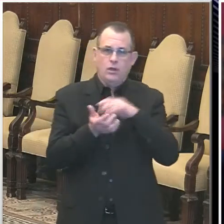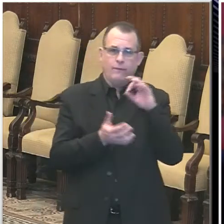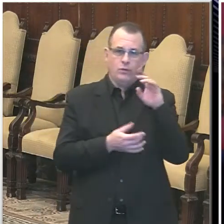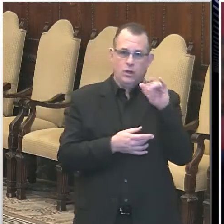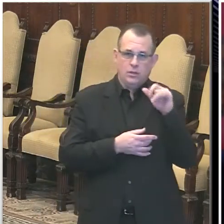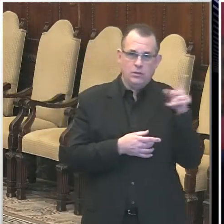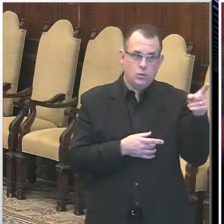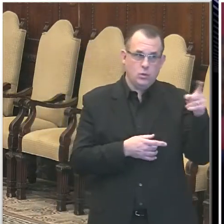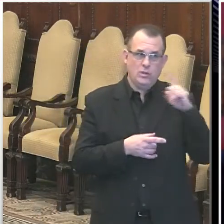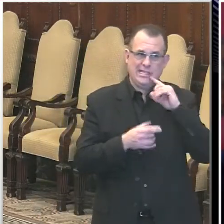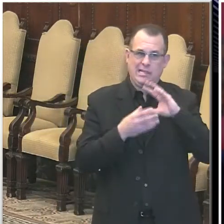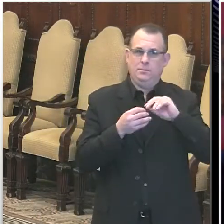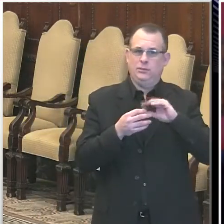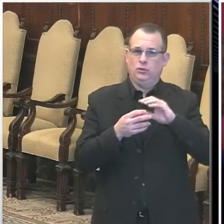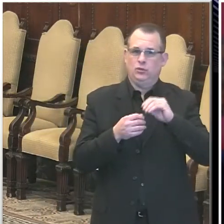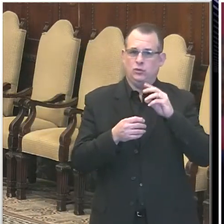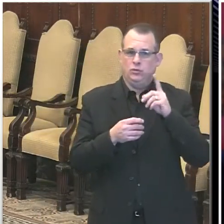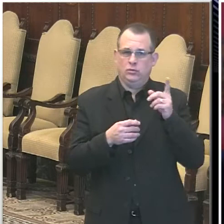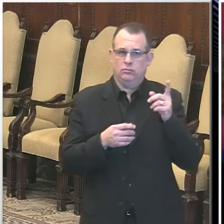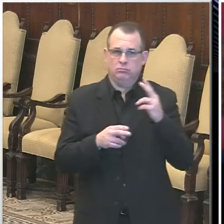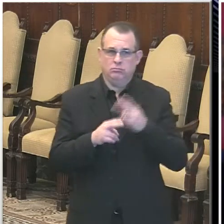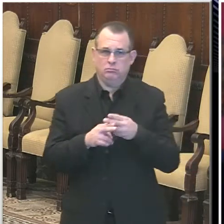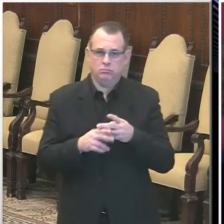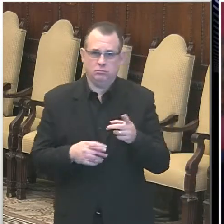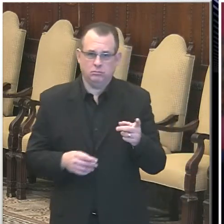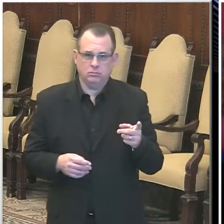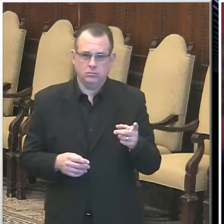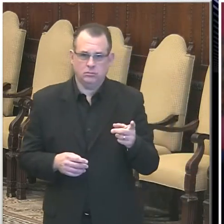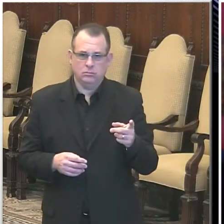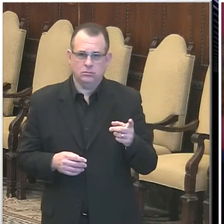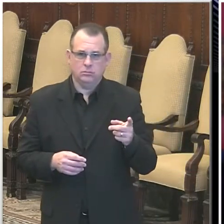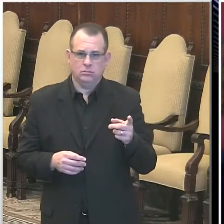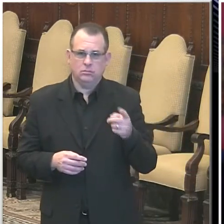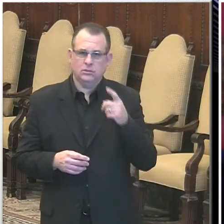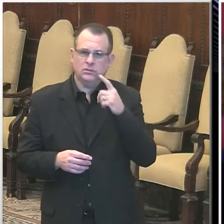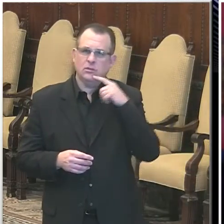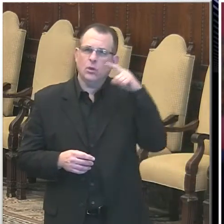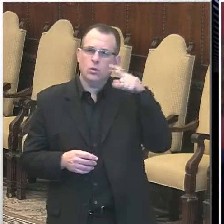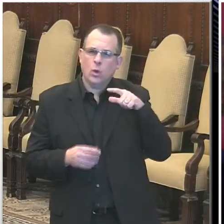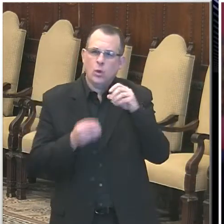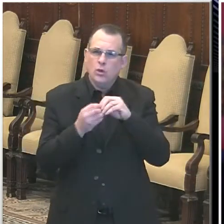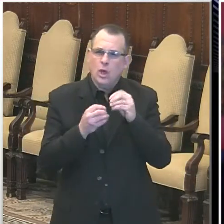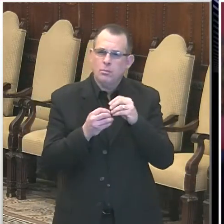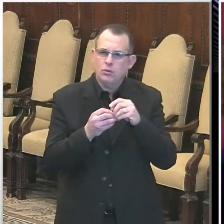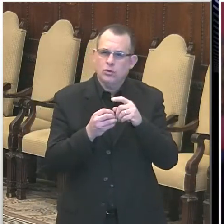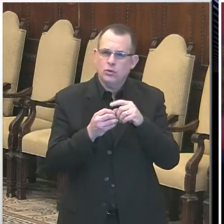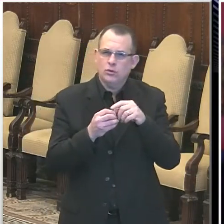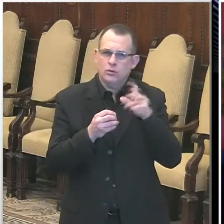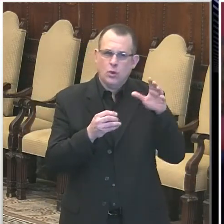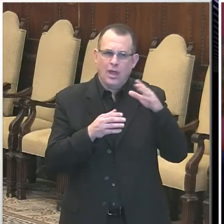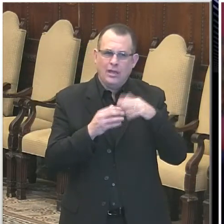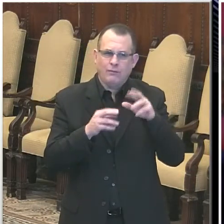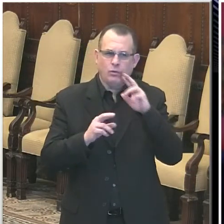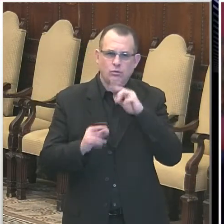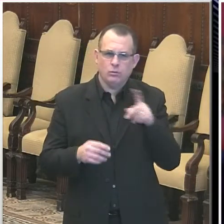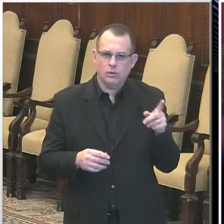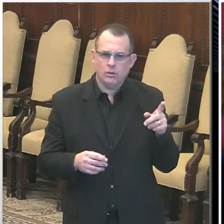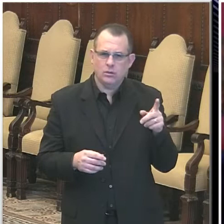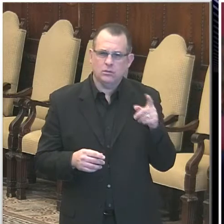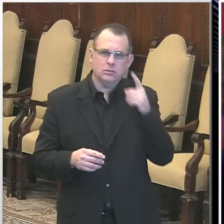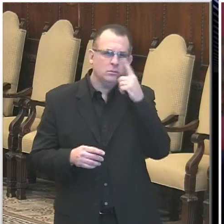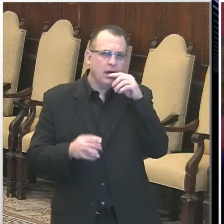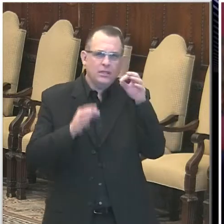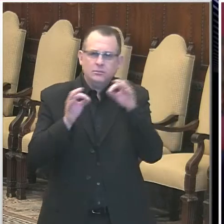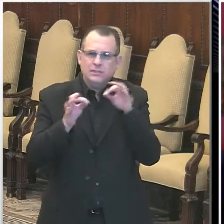a lower amount of numbers this weekend that were reported, and I would like for you to explain a bit further about